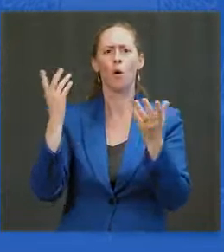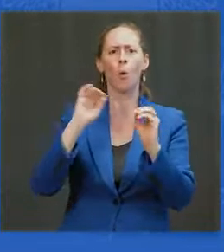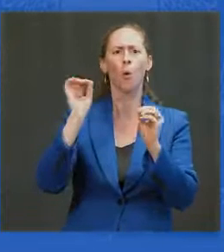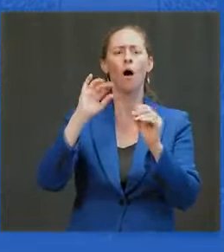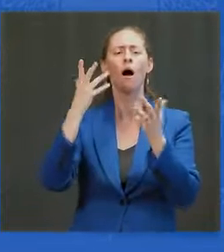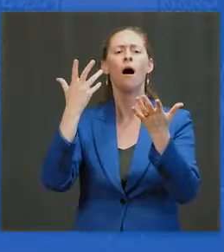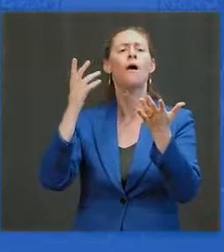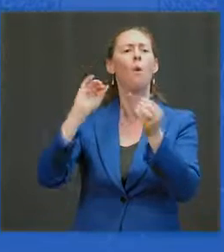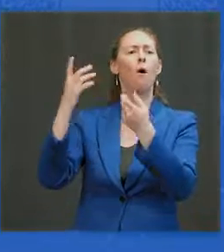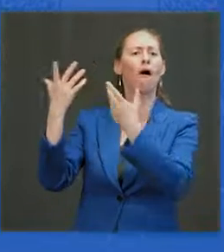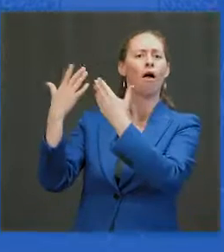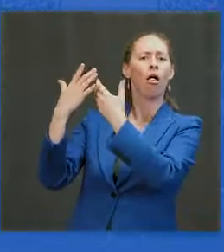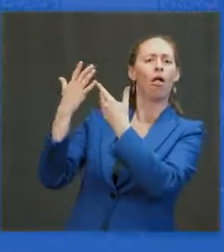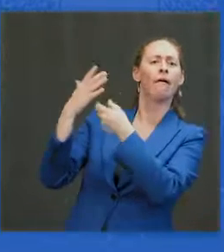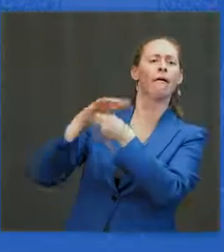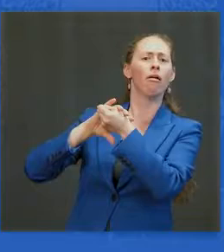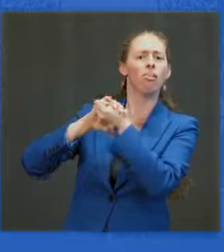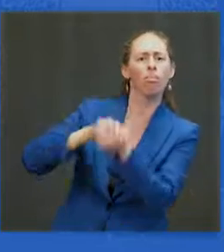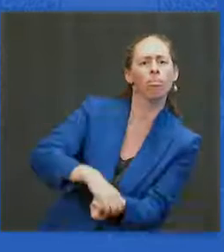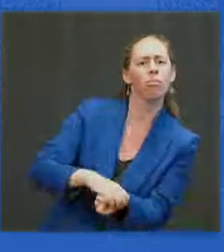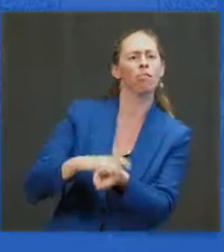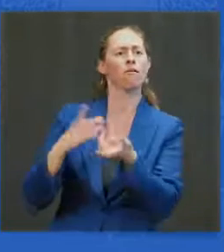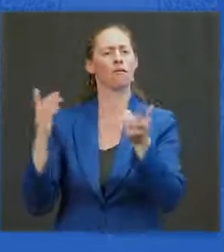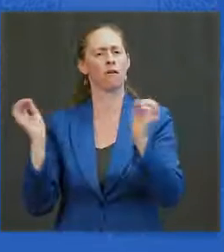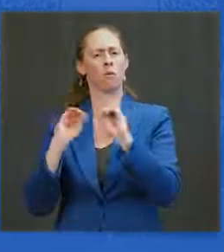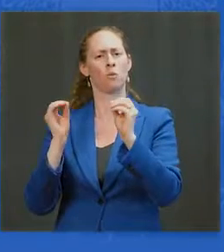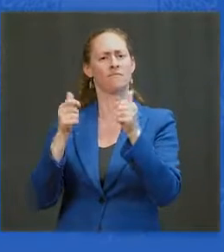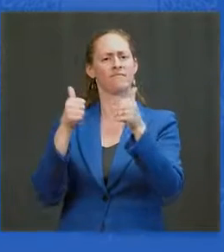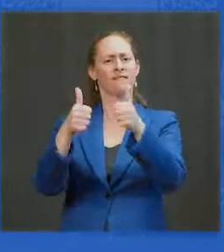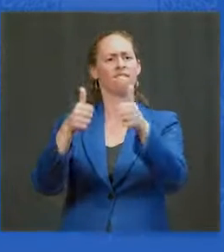my desk. And the Senate has to move forward on the